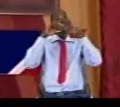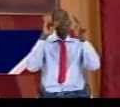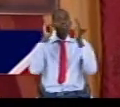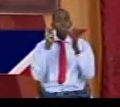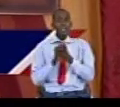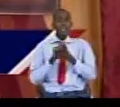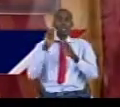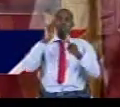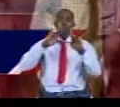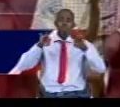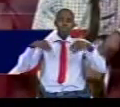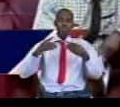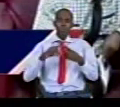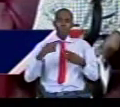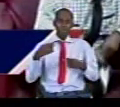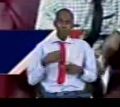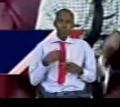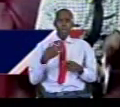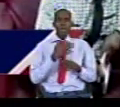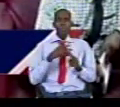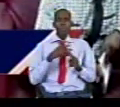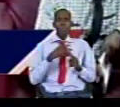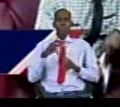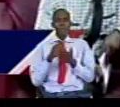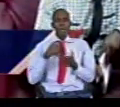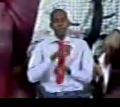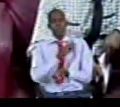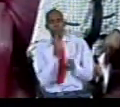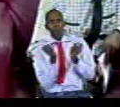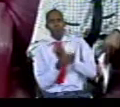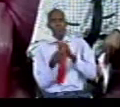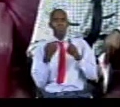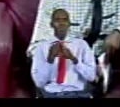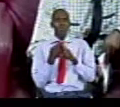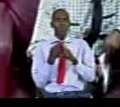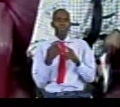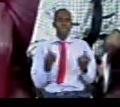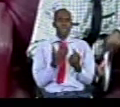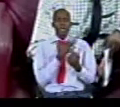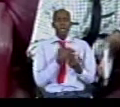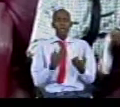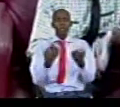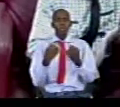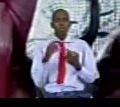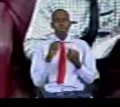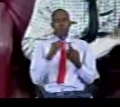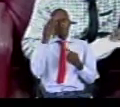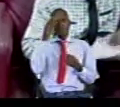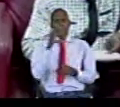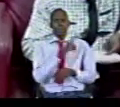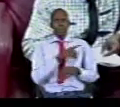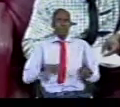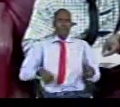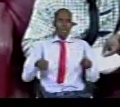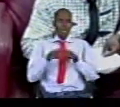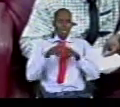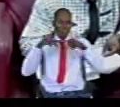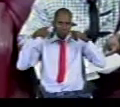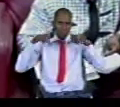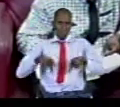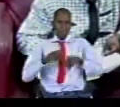to me and those who have turned away from their sin and they have come to know the Lord as their personal Savior, that they will be with